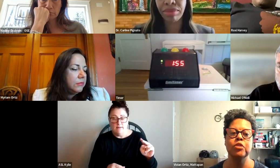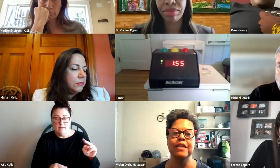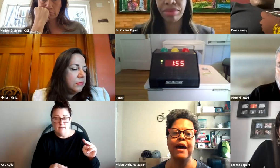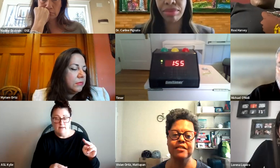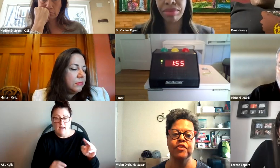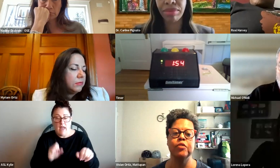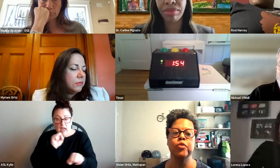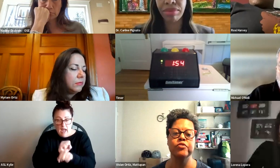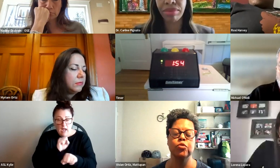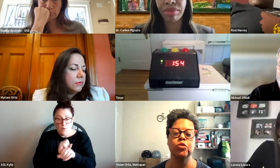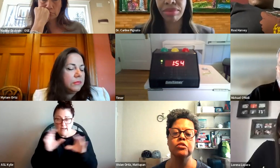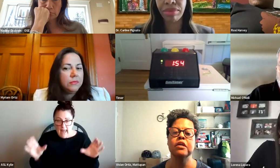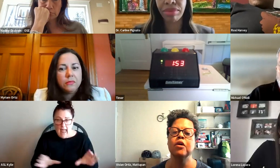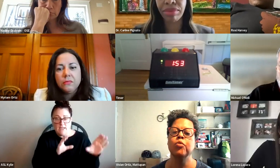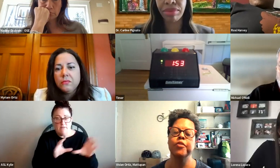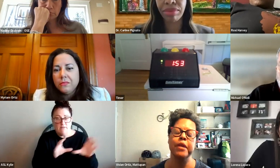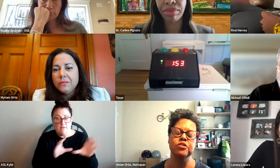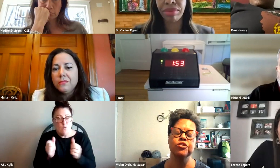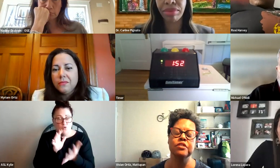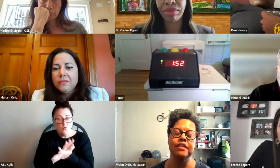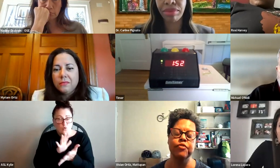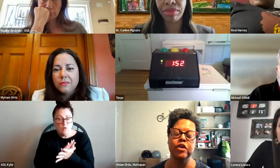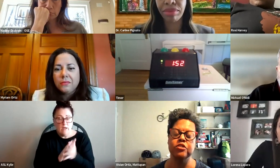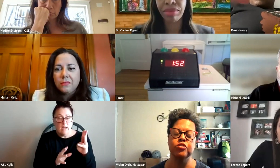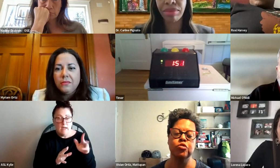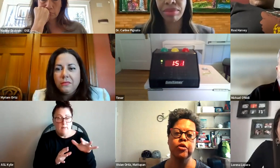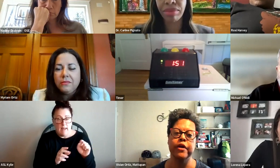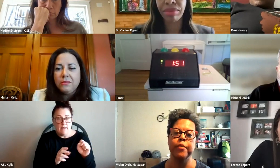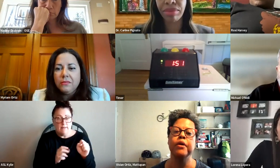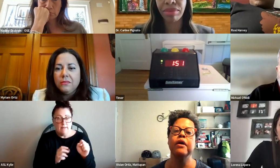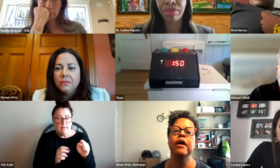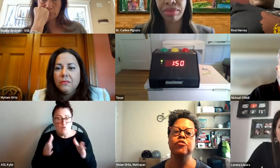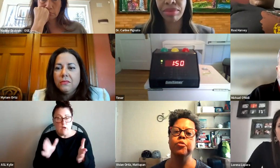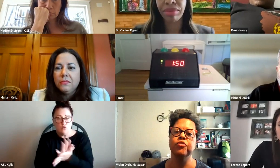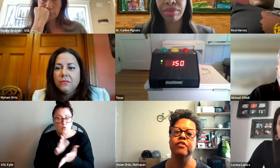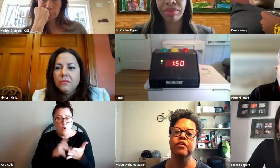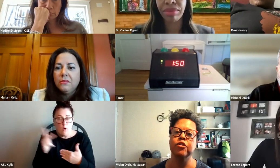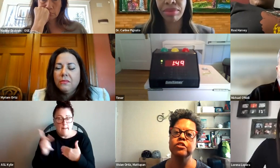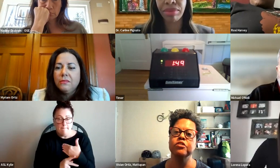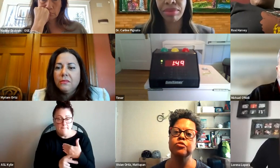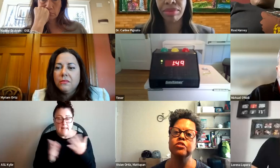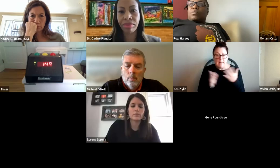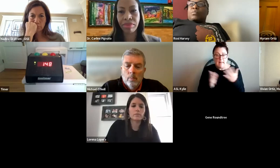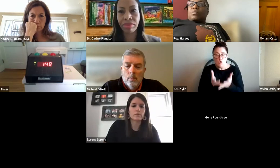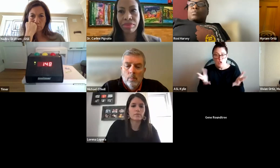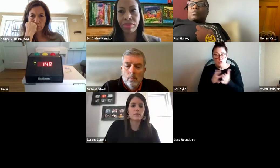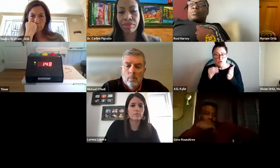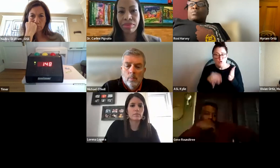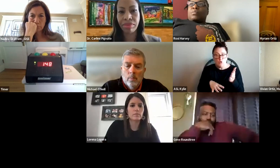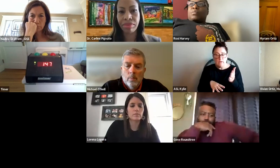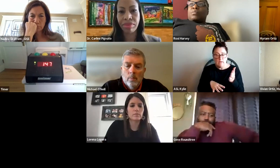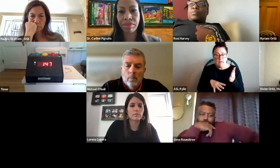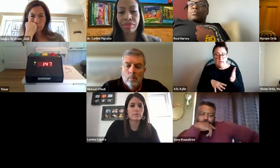person that works actively with schools, with the Massachusetts Safe Routes to School program, as a person that encourages students to walk and